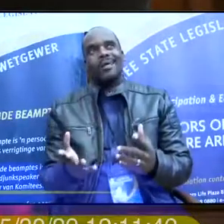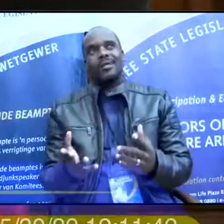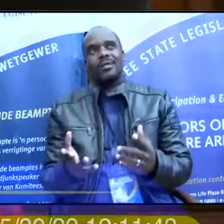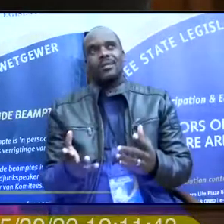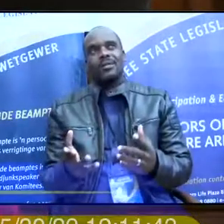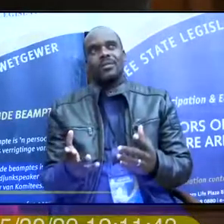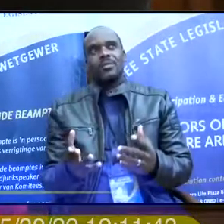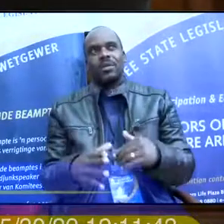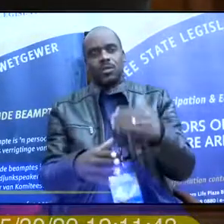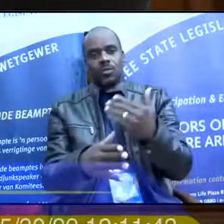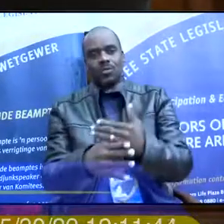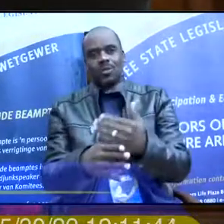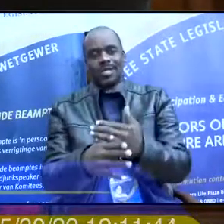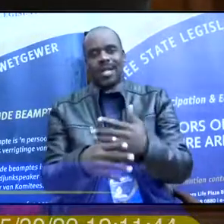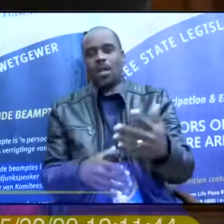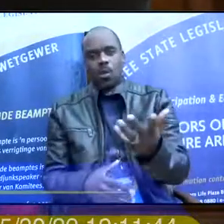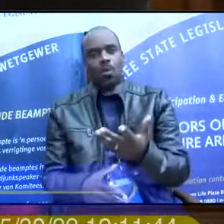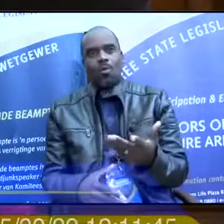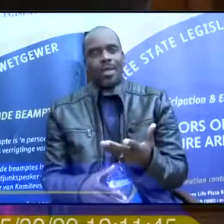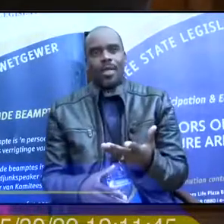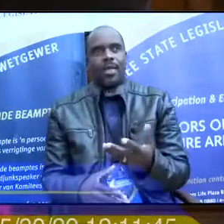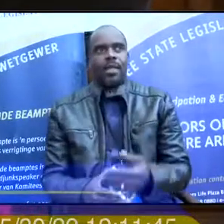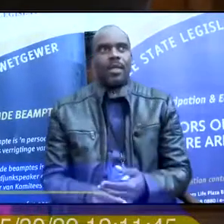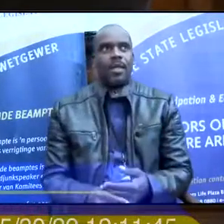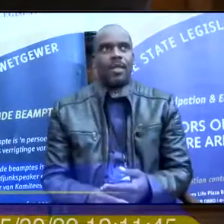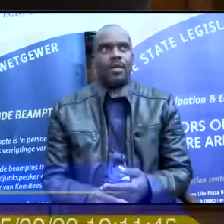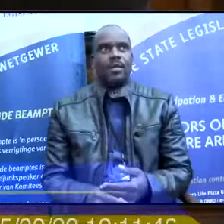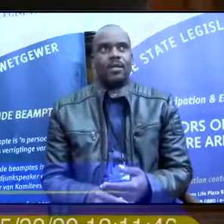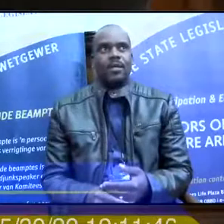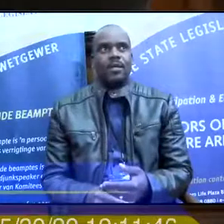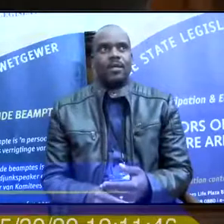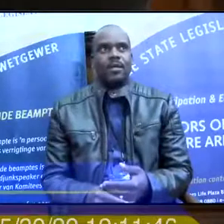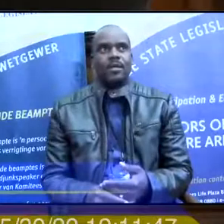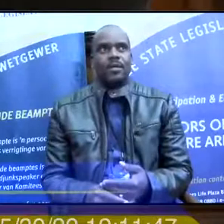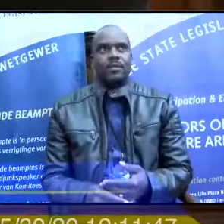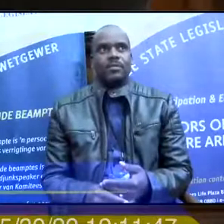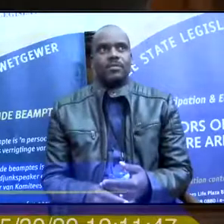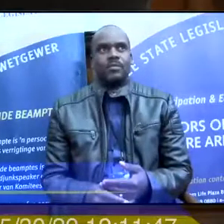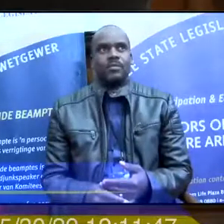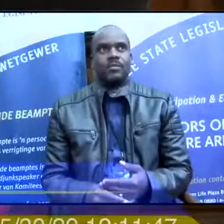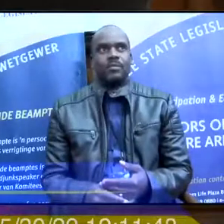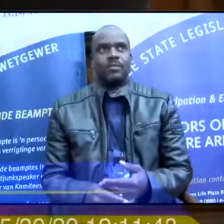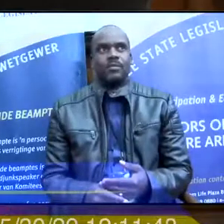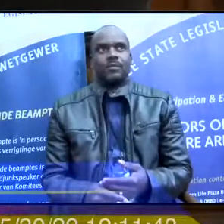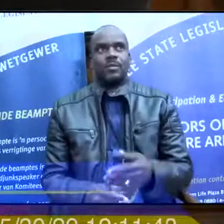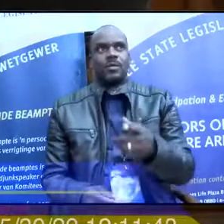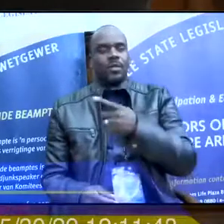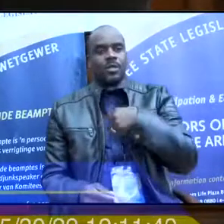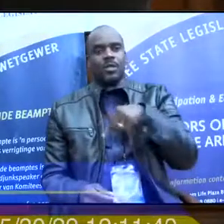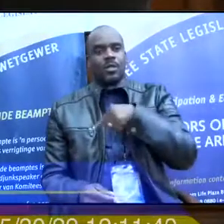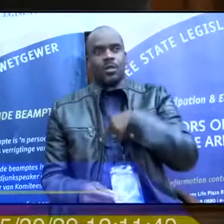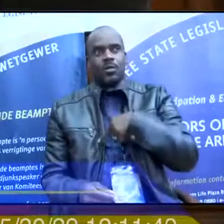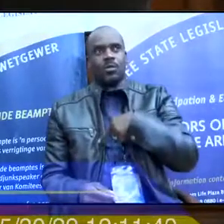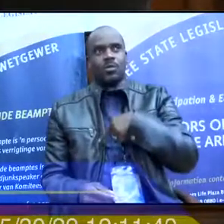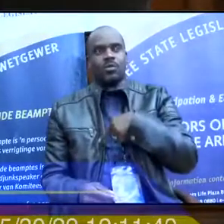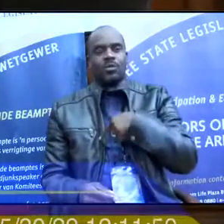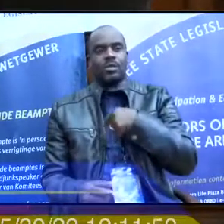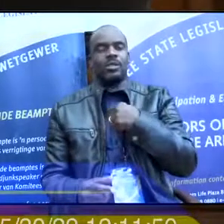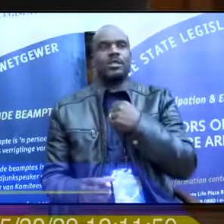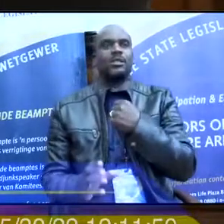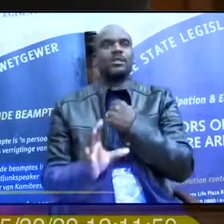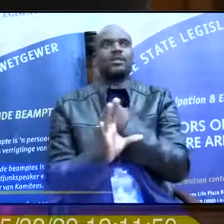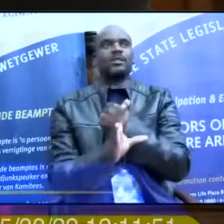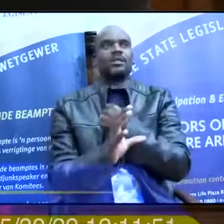be looking at a msc khadijah our government is allowing